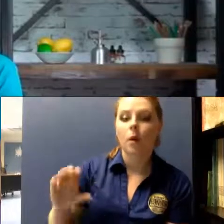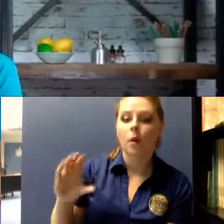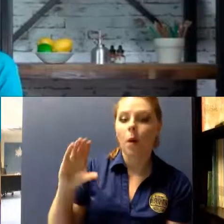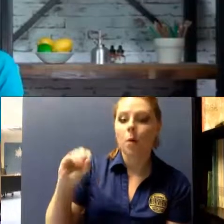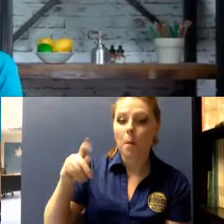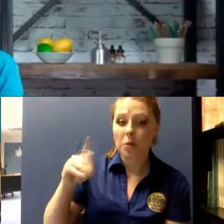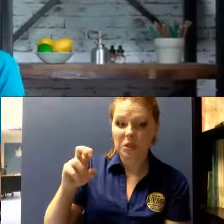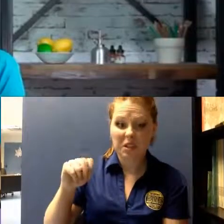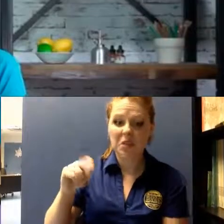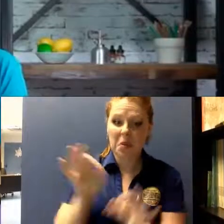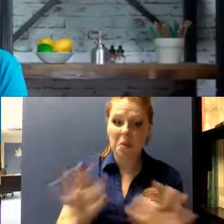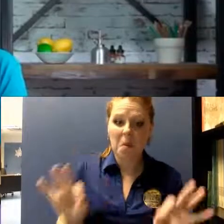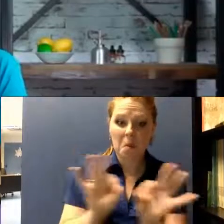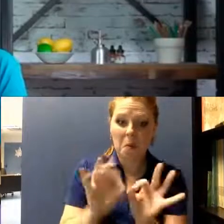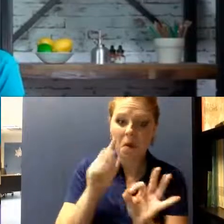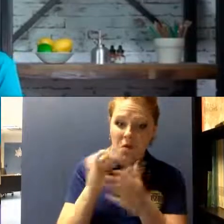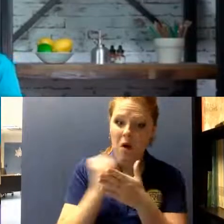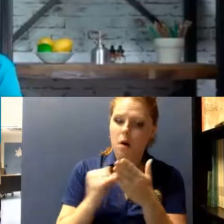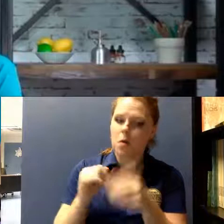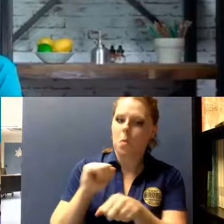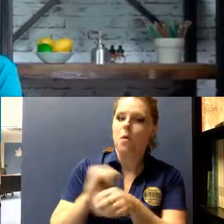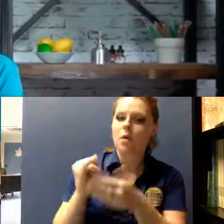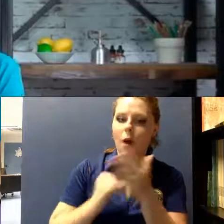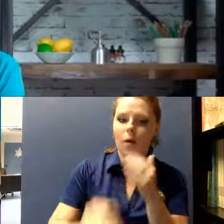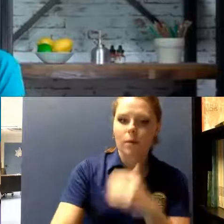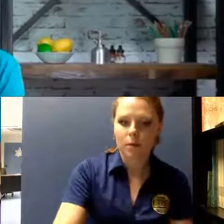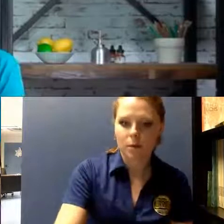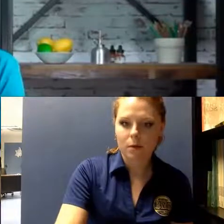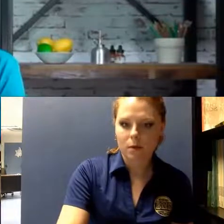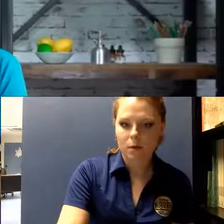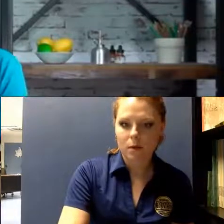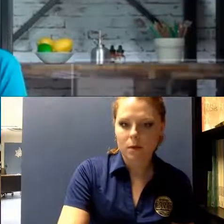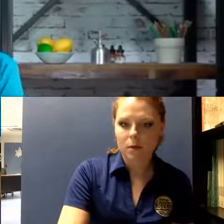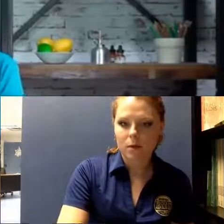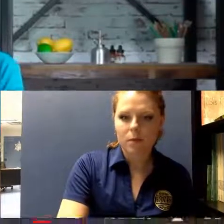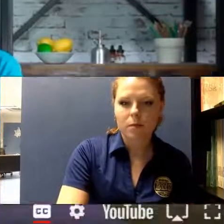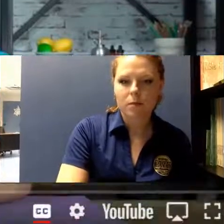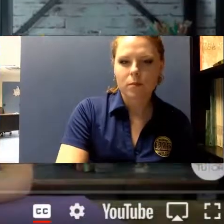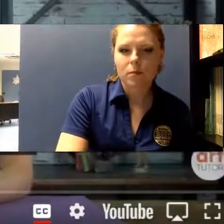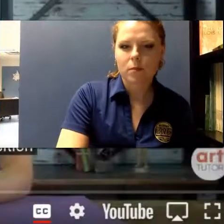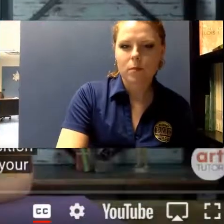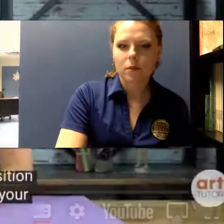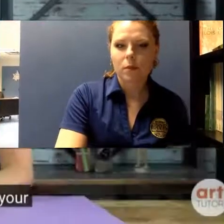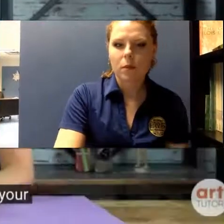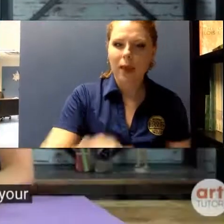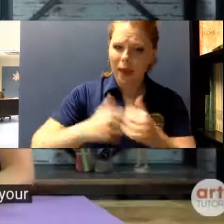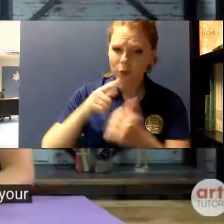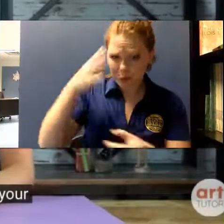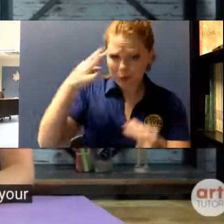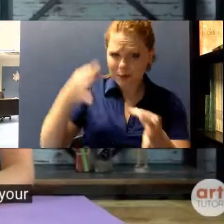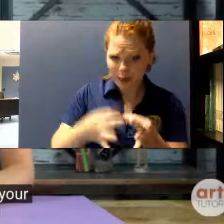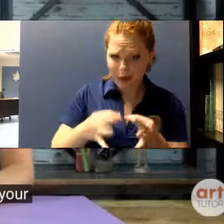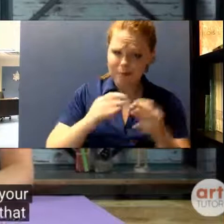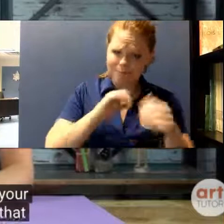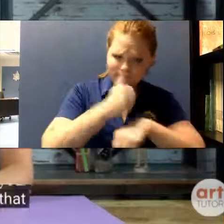Composition is one of the most important artistic principles in a work of art, and the decision you make on a composition can sometimes determine whether your painting is a